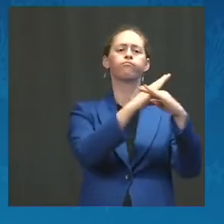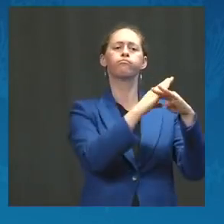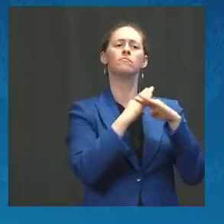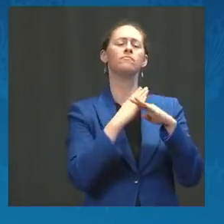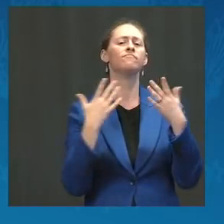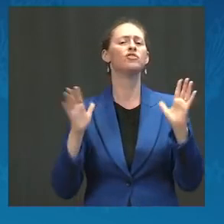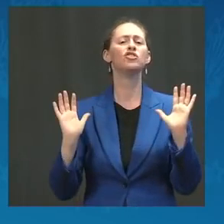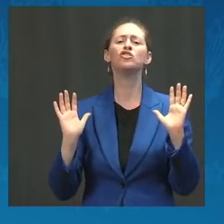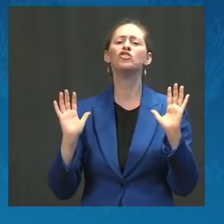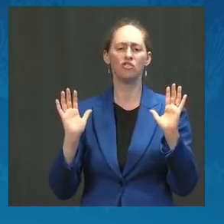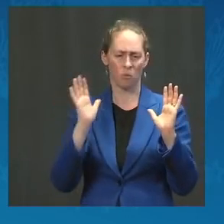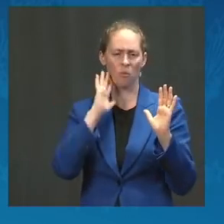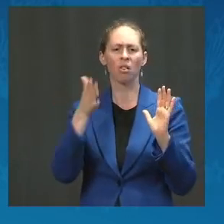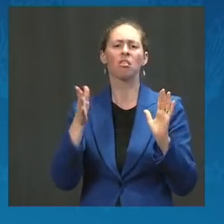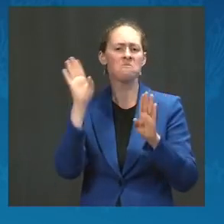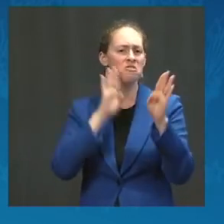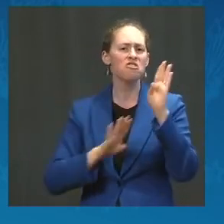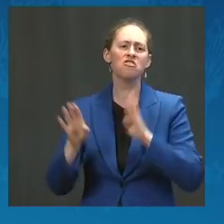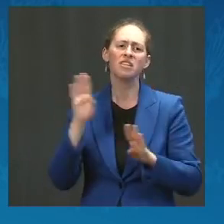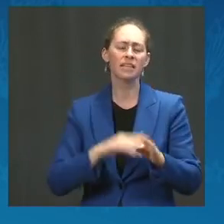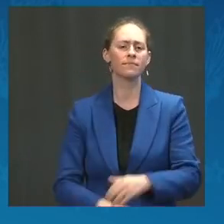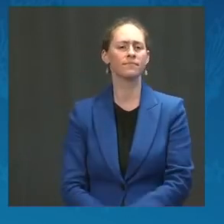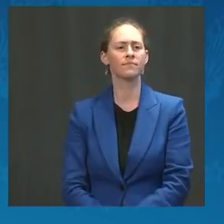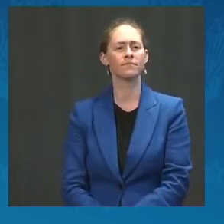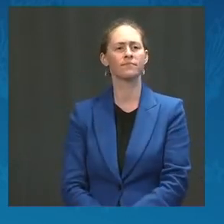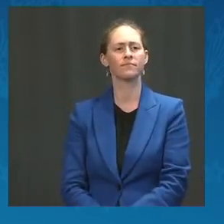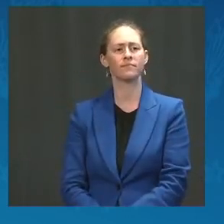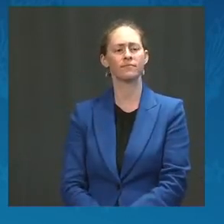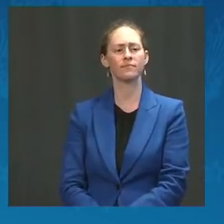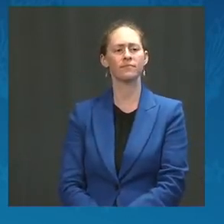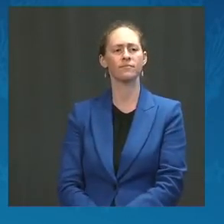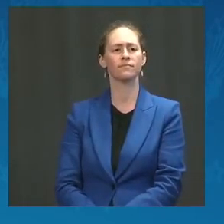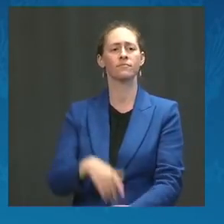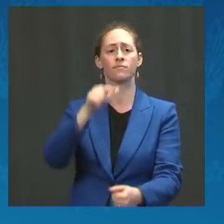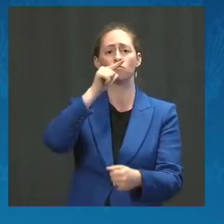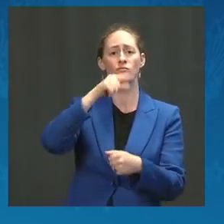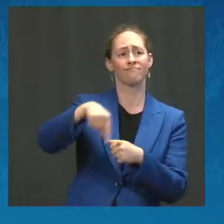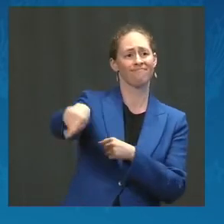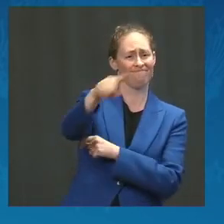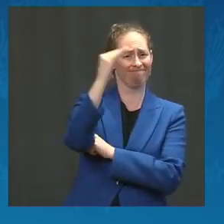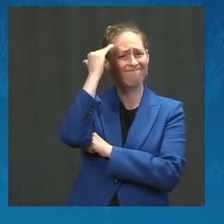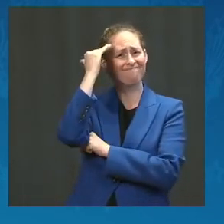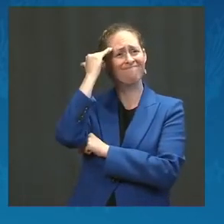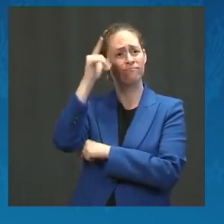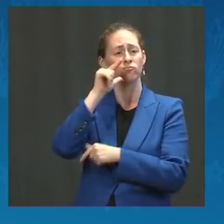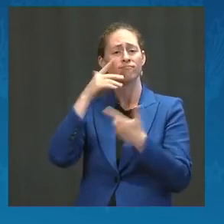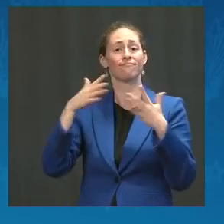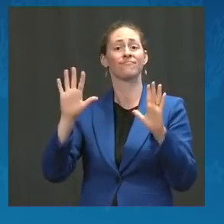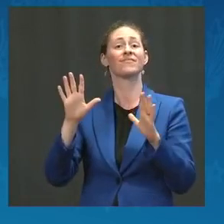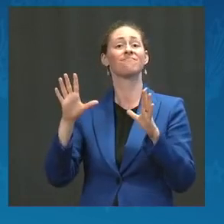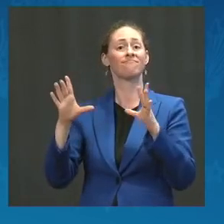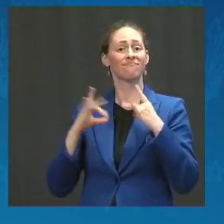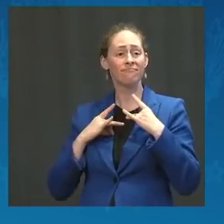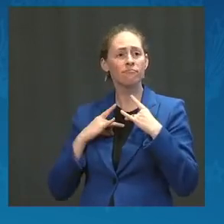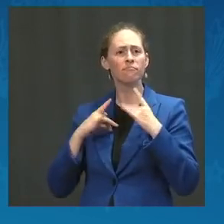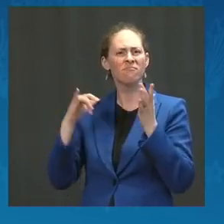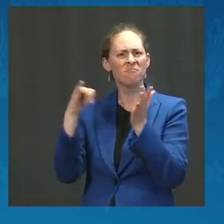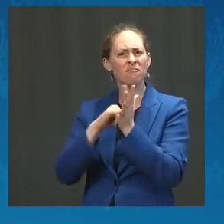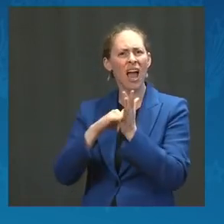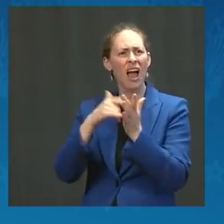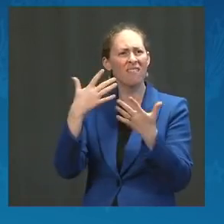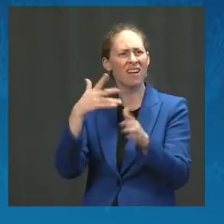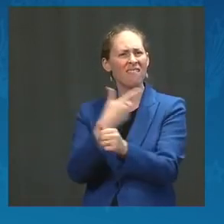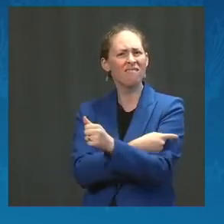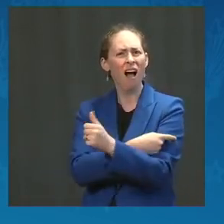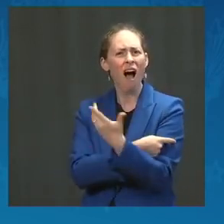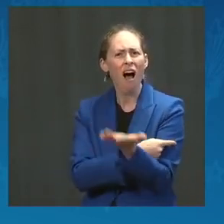know that many of you who are vaccinated are concerned about what's called breakthrough cases. Yes, some fully